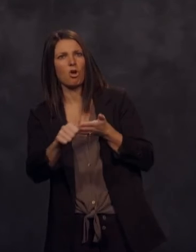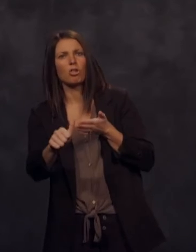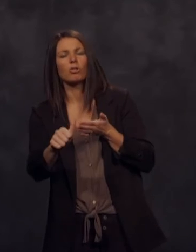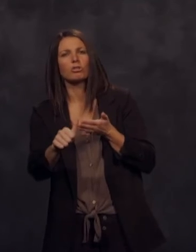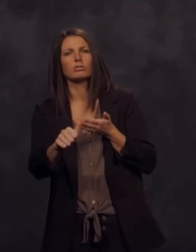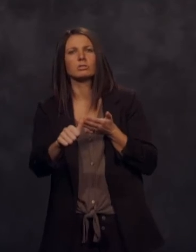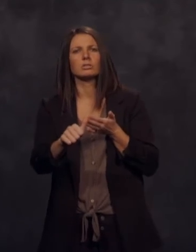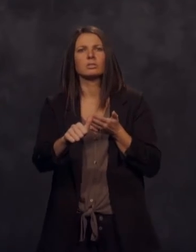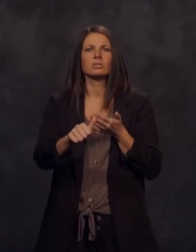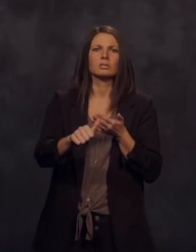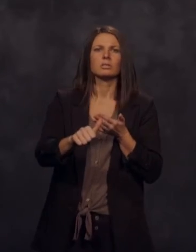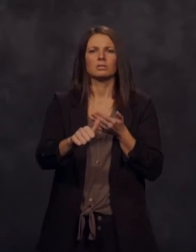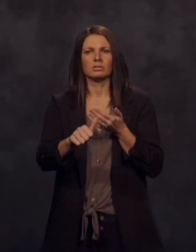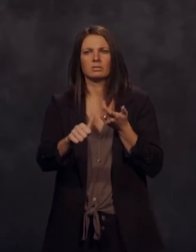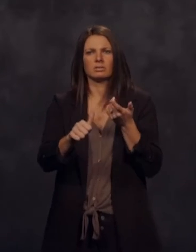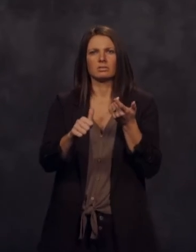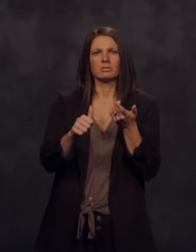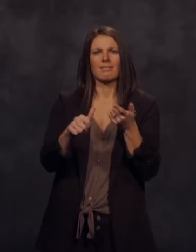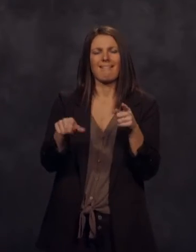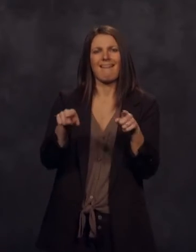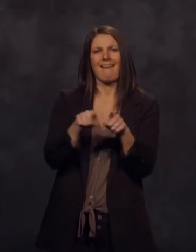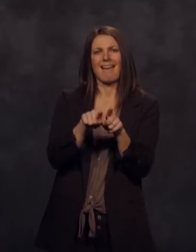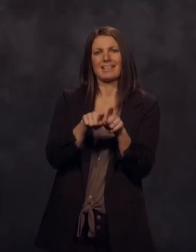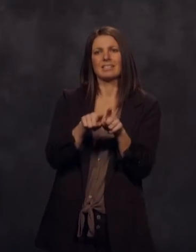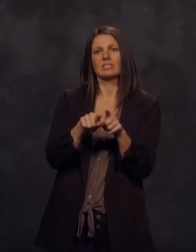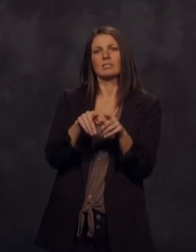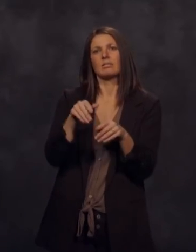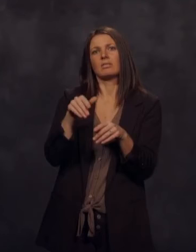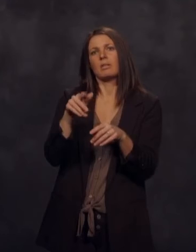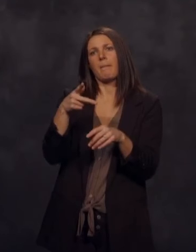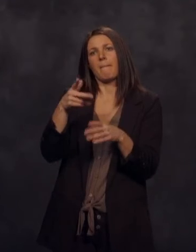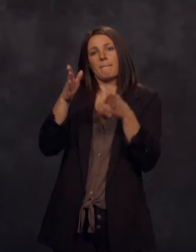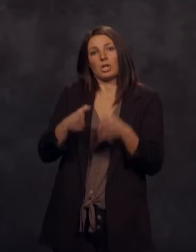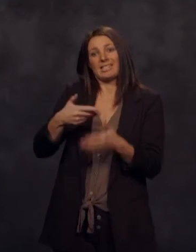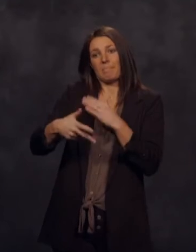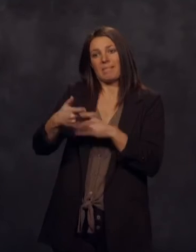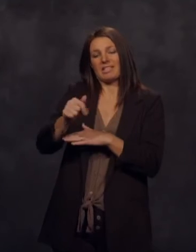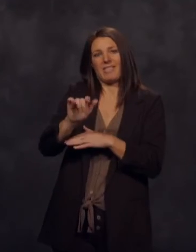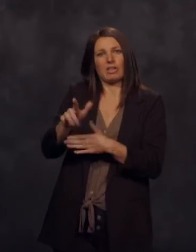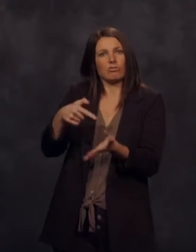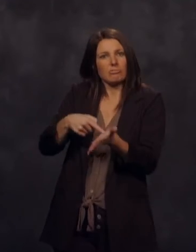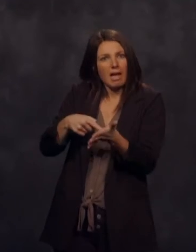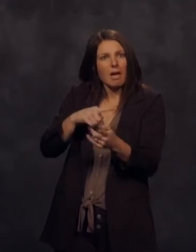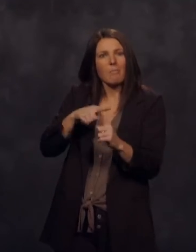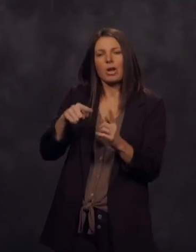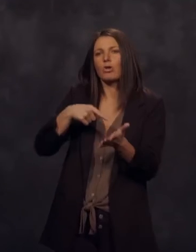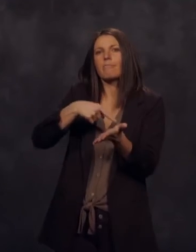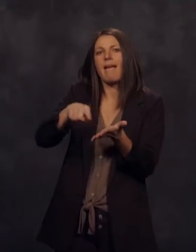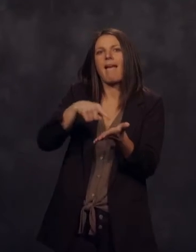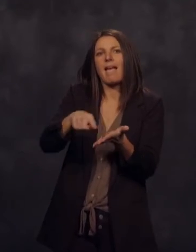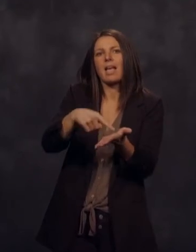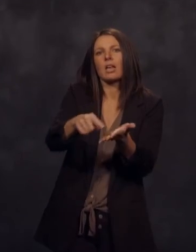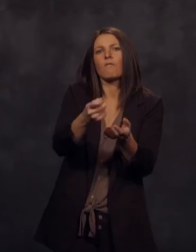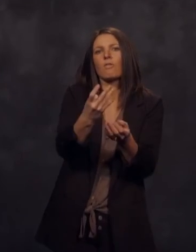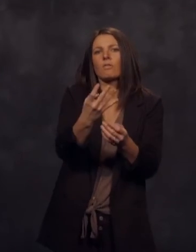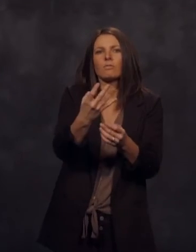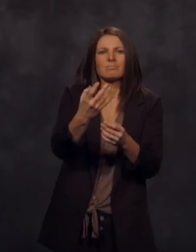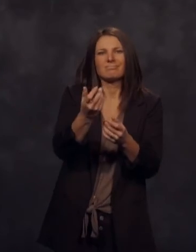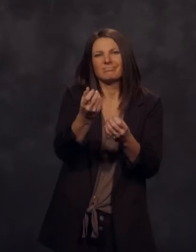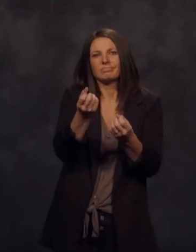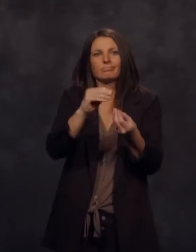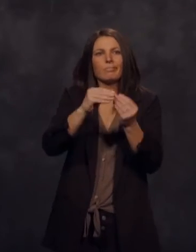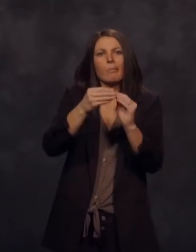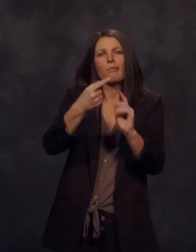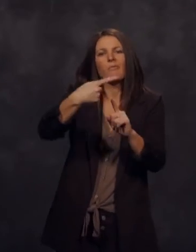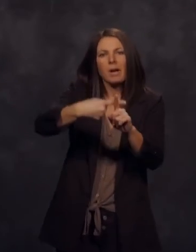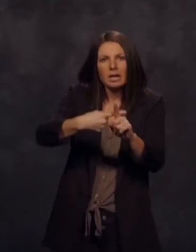you have as a Pennsylvanian in debt, but that you are paying on that for so many months, so it's not what's being,